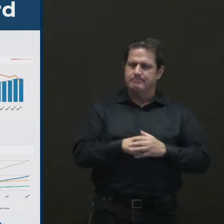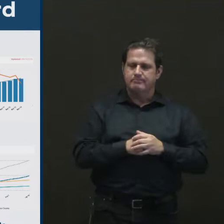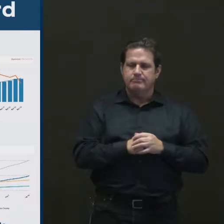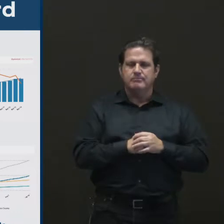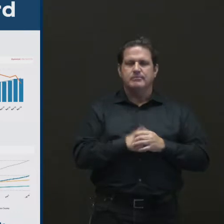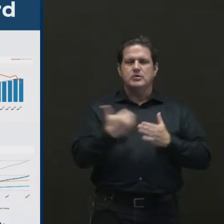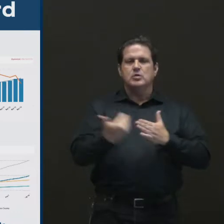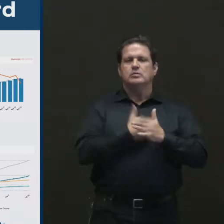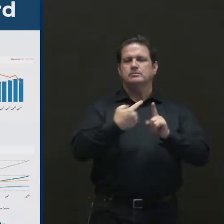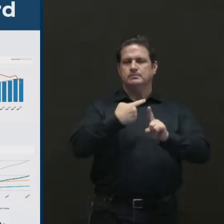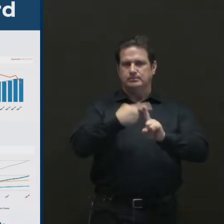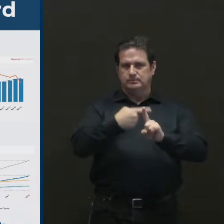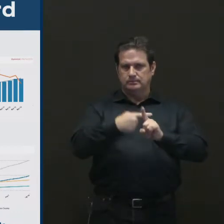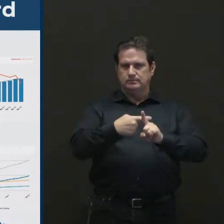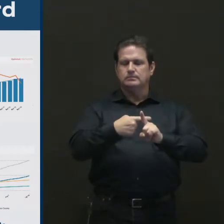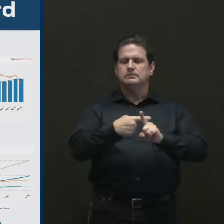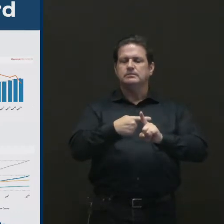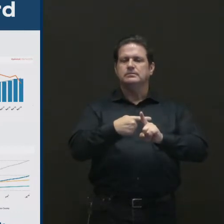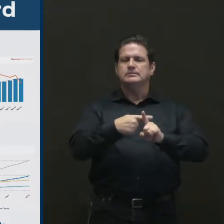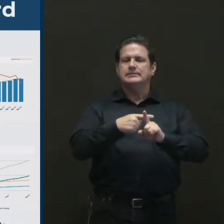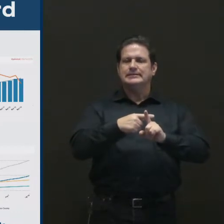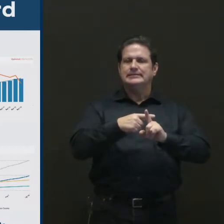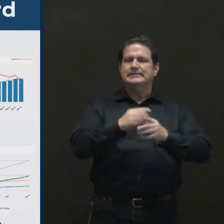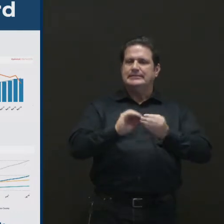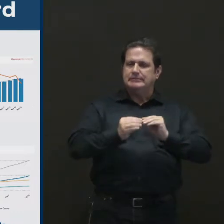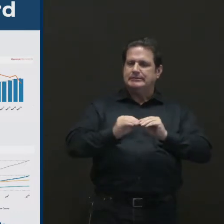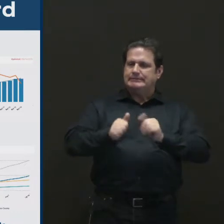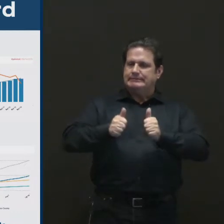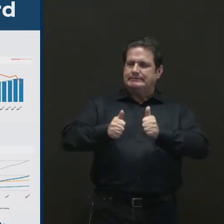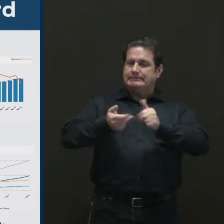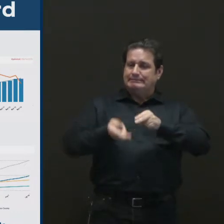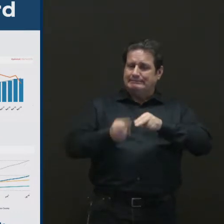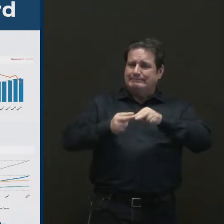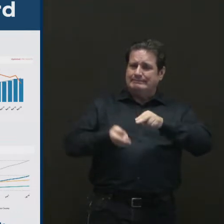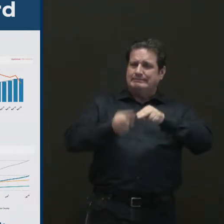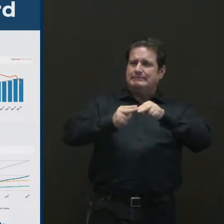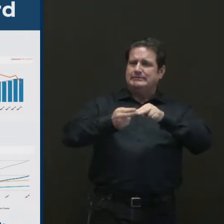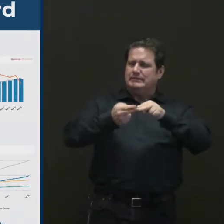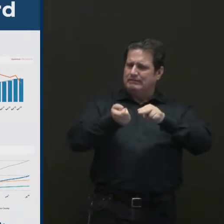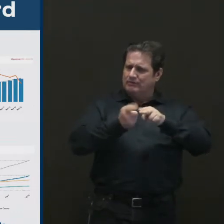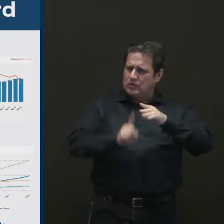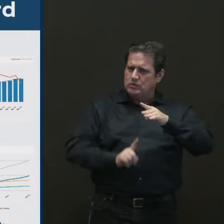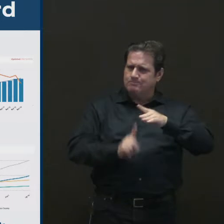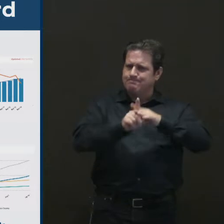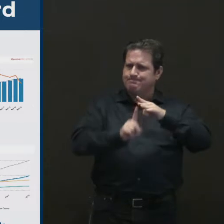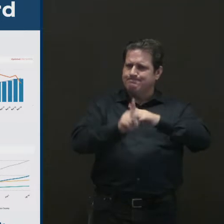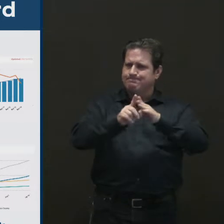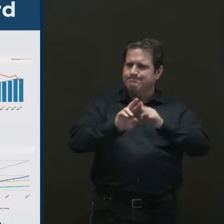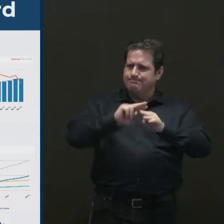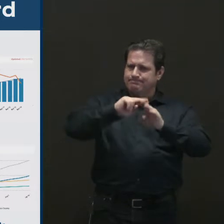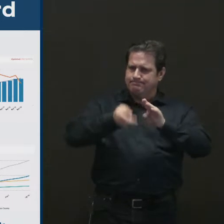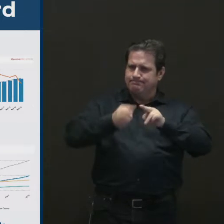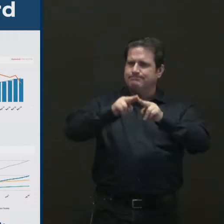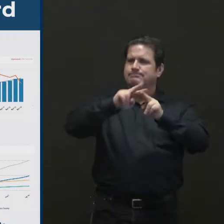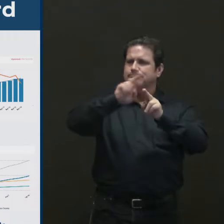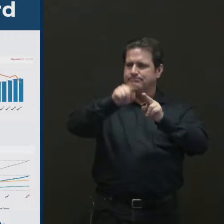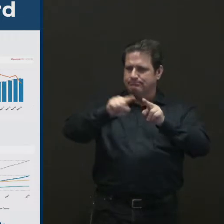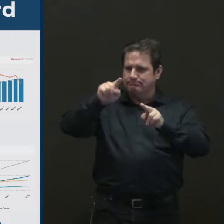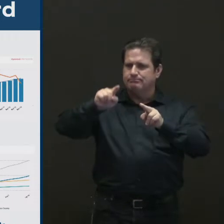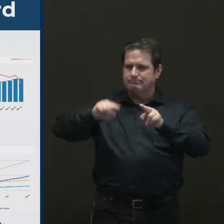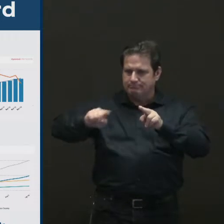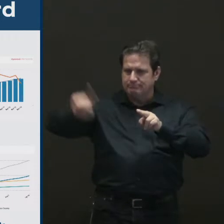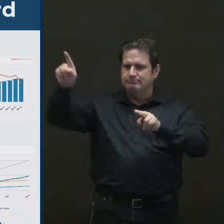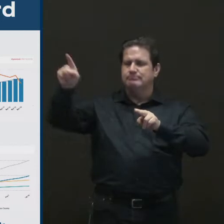then new positive cases are going up gradually. We've had a couple spikes, again, associated with some of this activity that we're seeing.